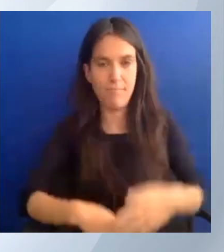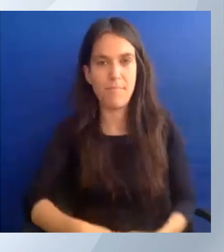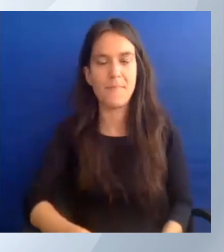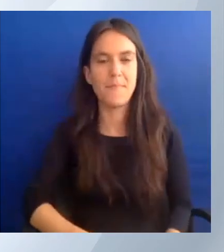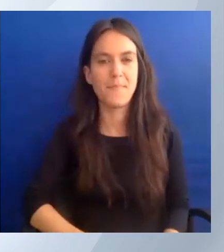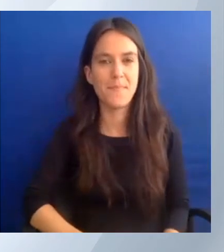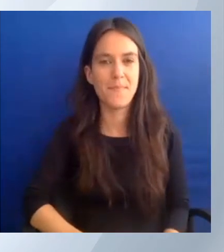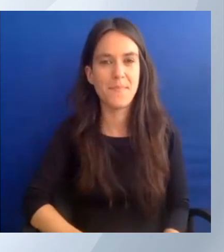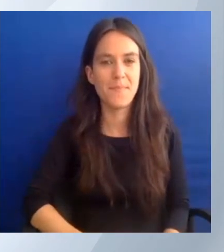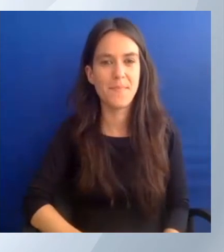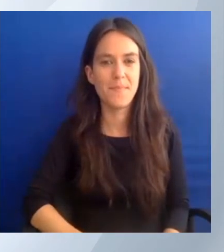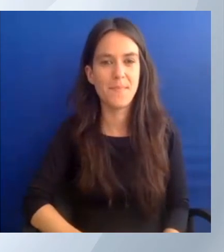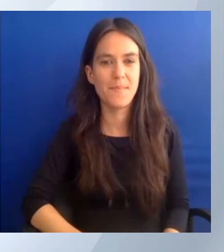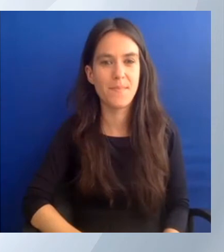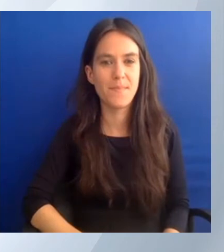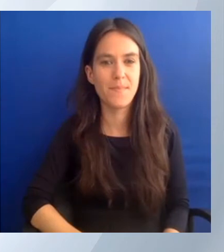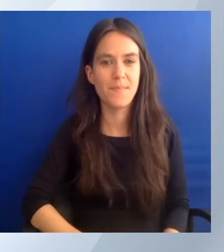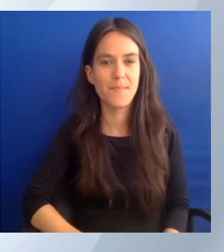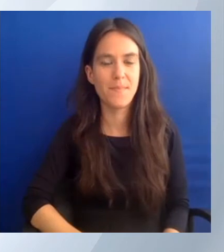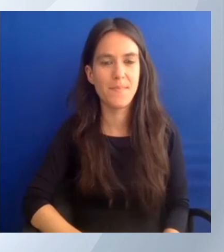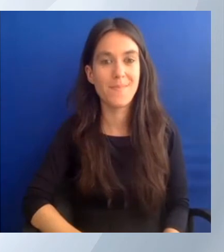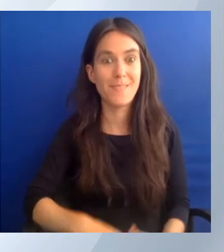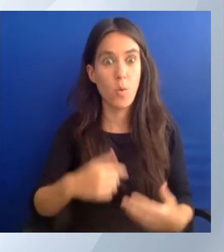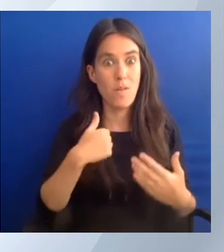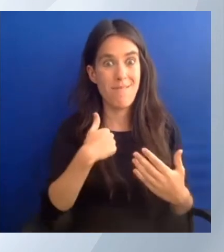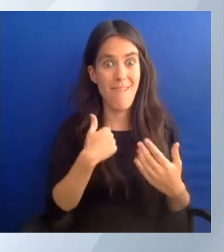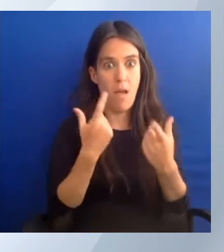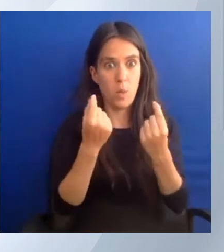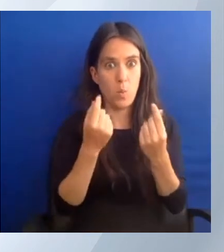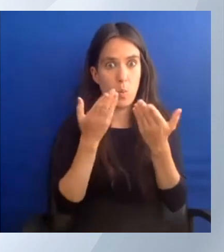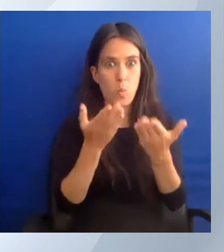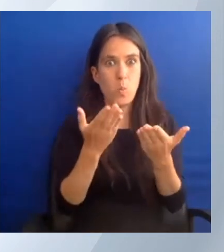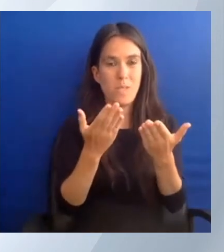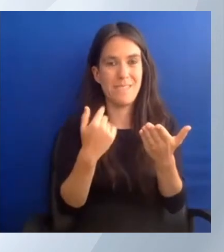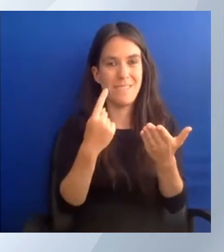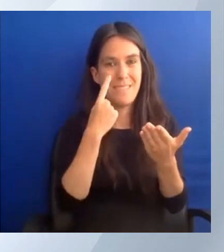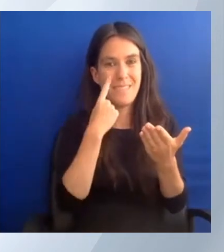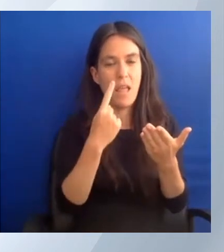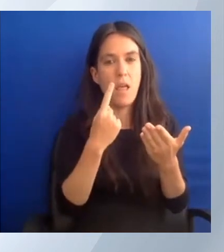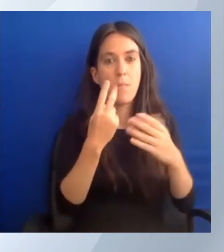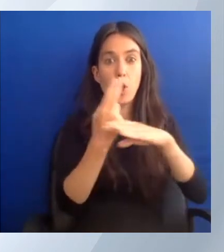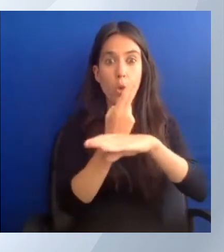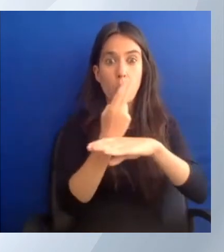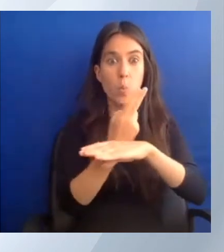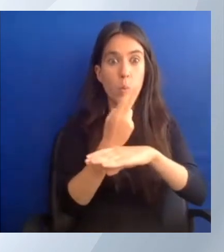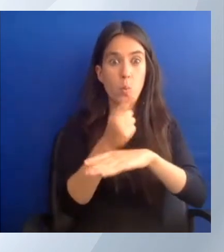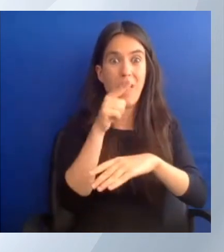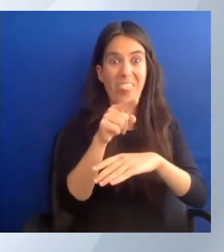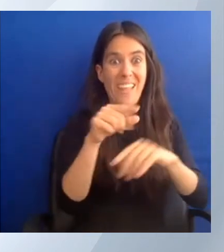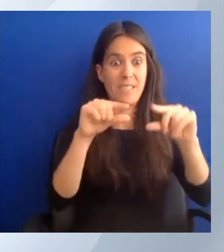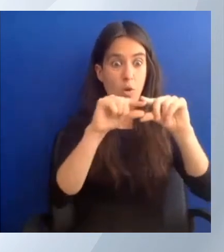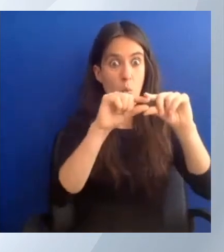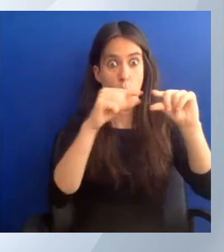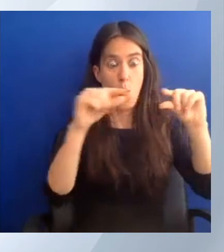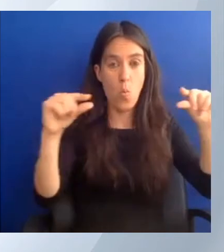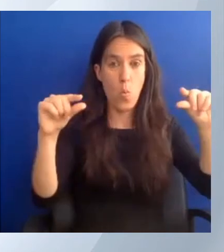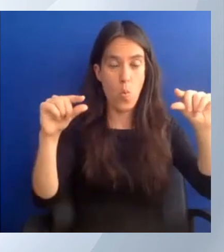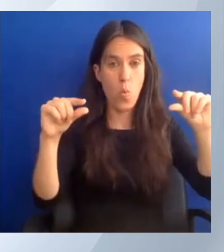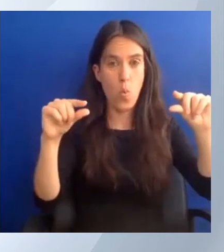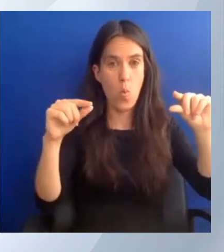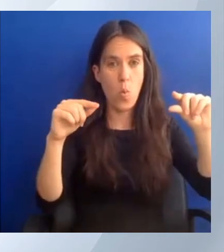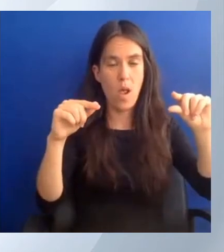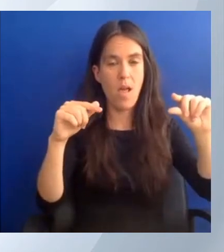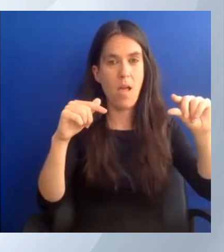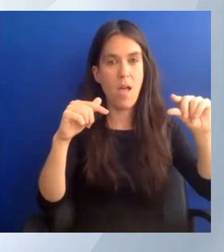In my startup file, this is what I'm doing. So by using this call, what I'm telling